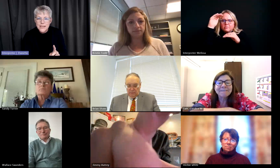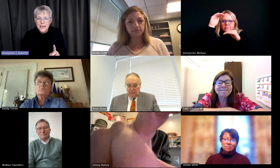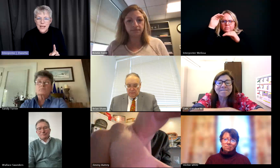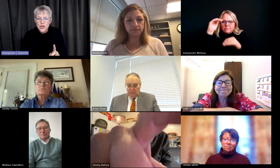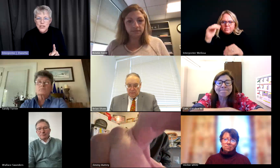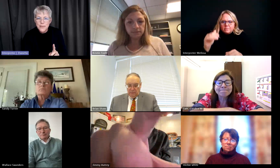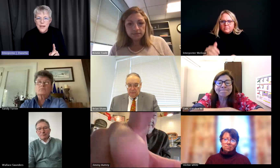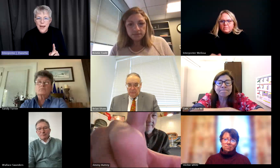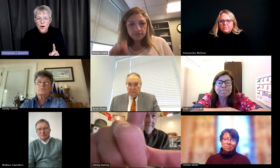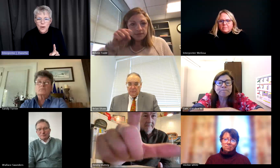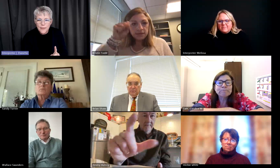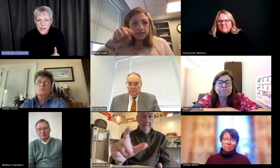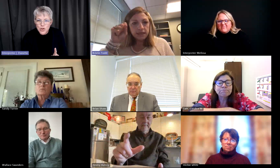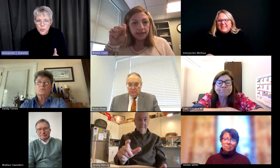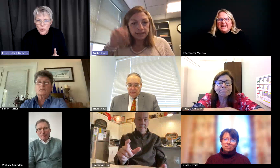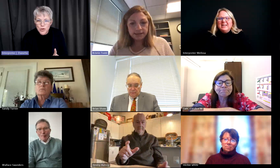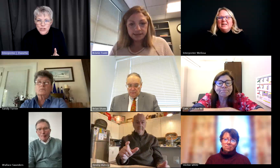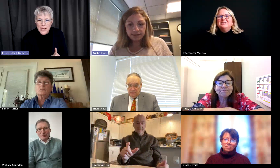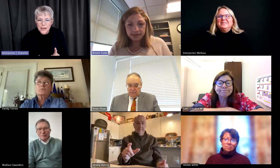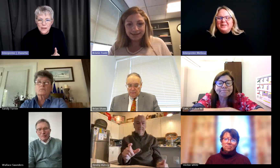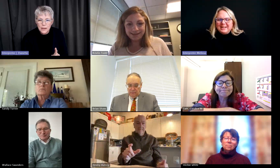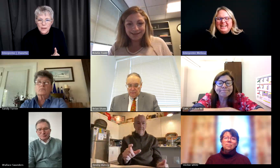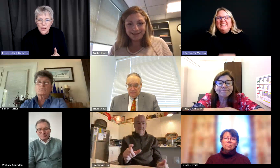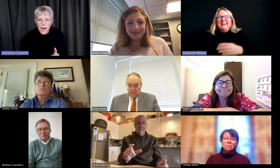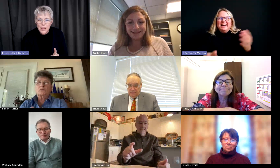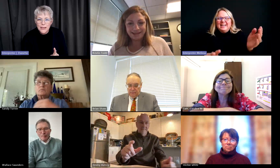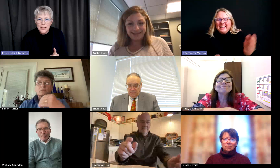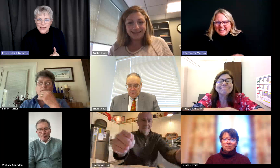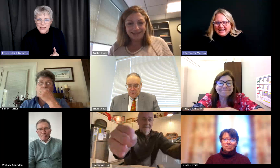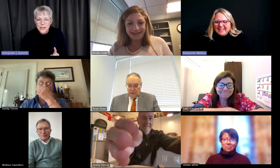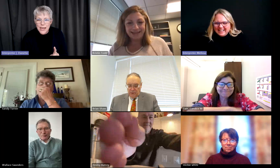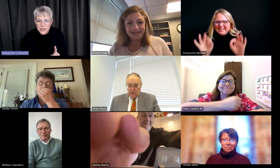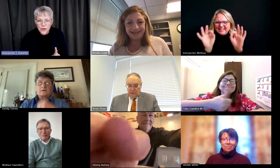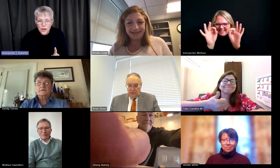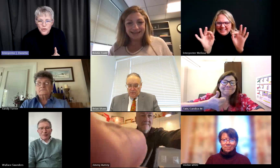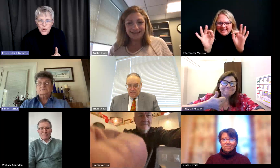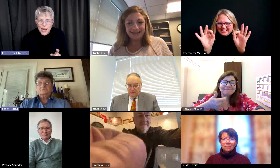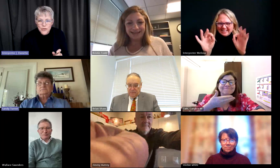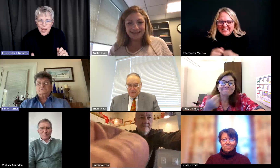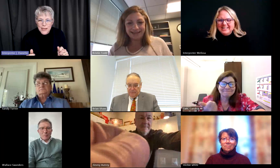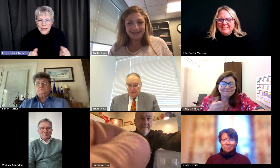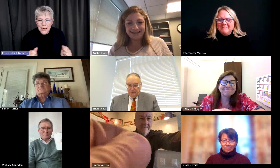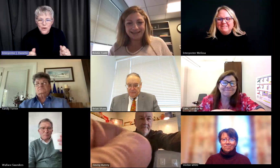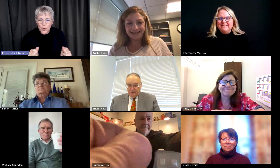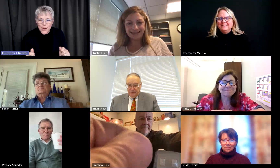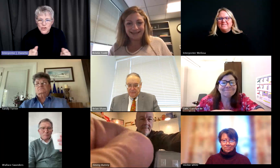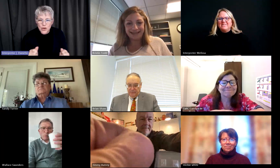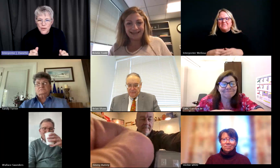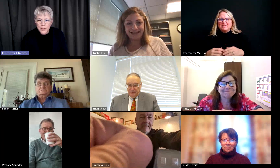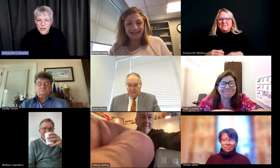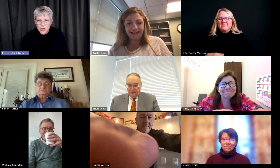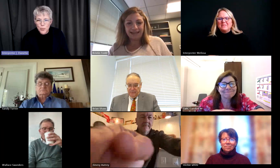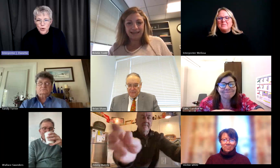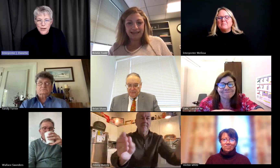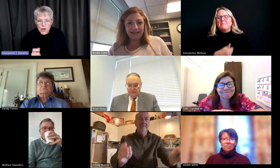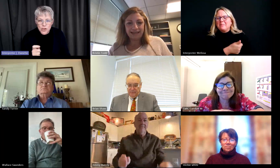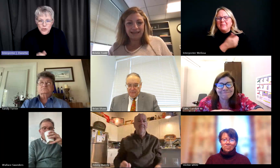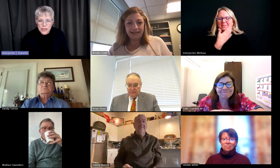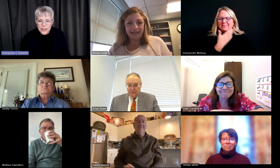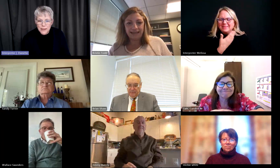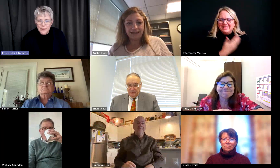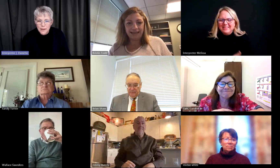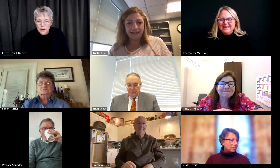He said, "Can you see me now?" And the interpreter's saying, Hi. "Yes, yes." Trying to get it arranged so that the interpreter can